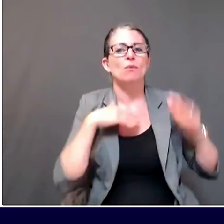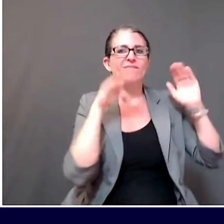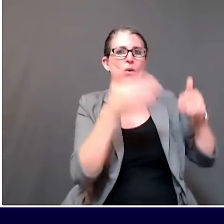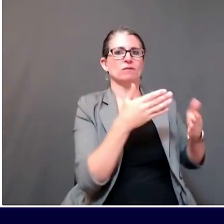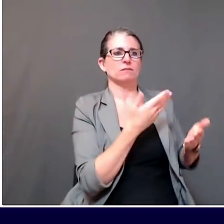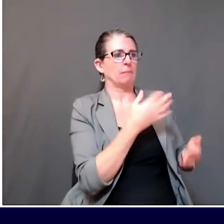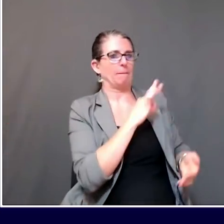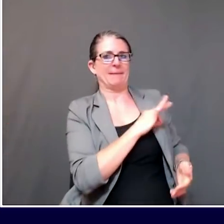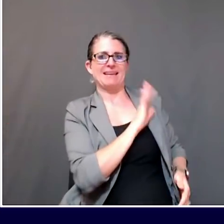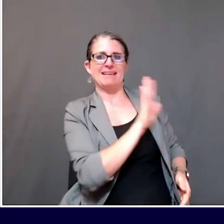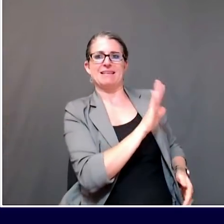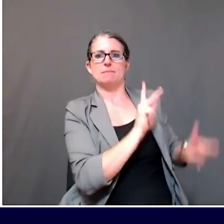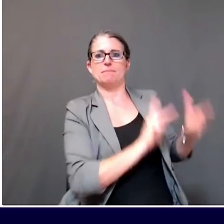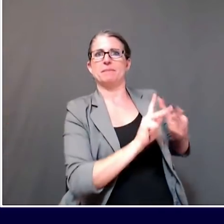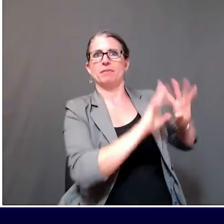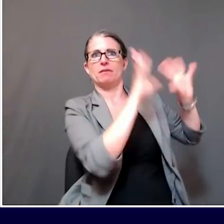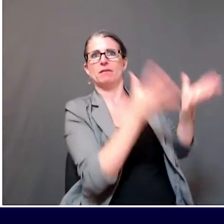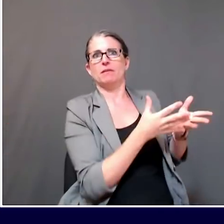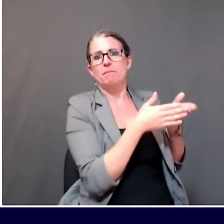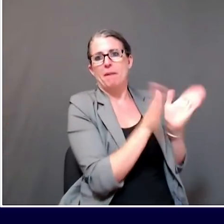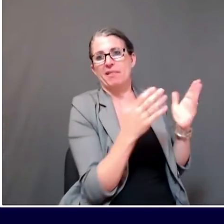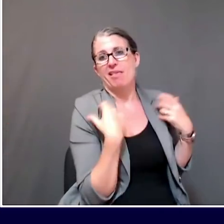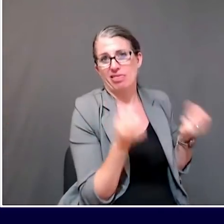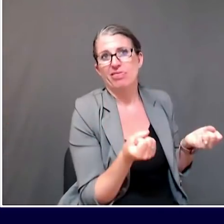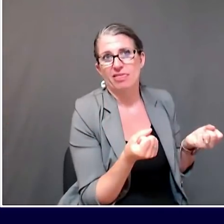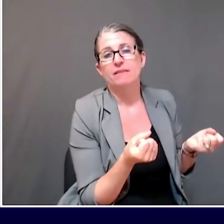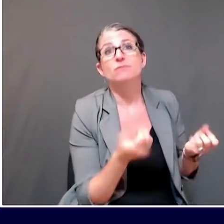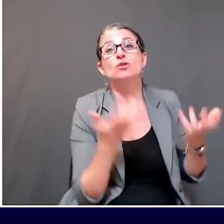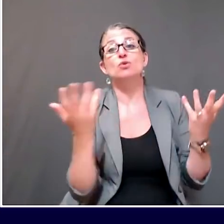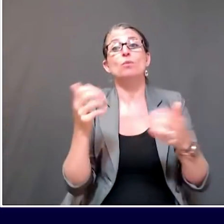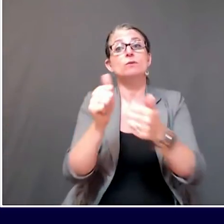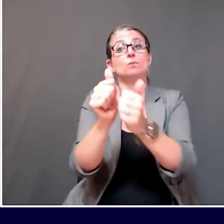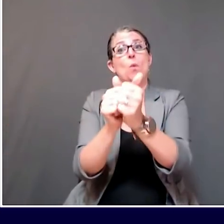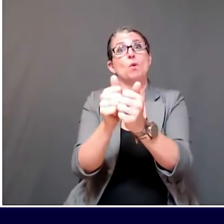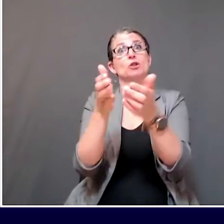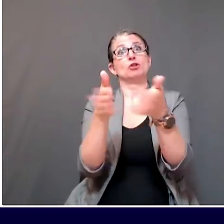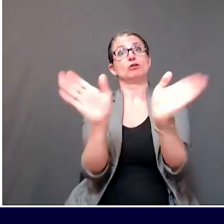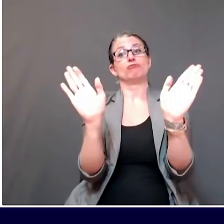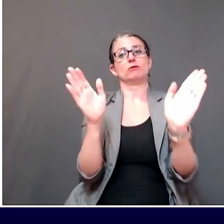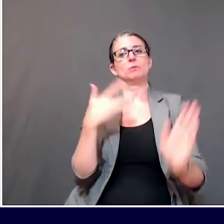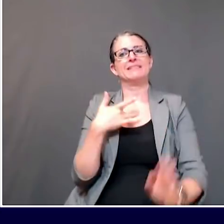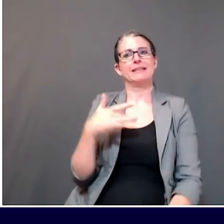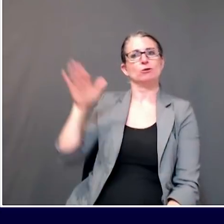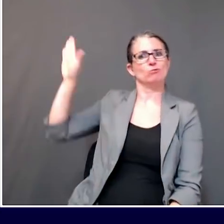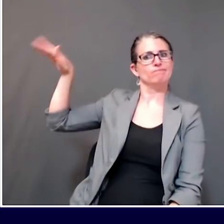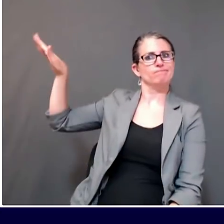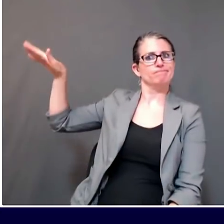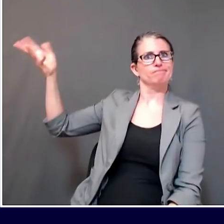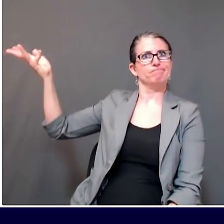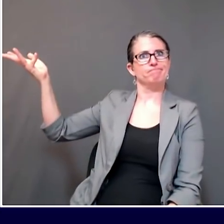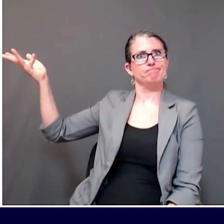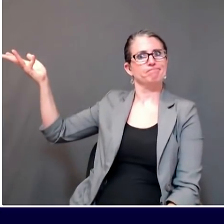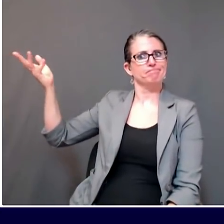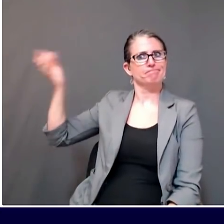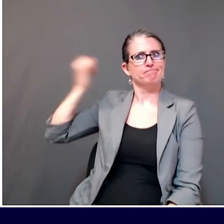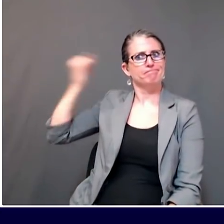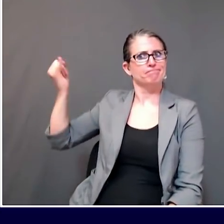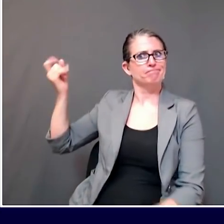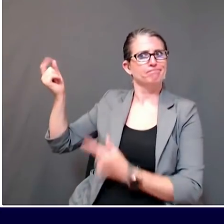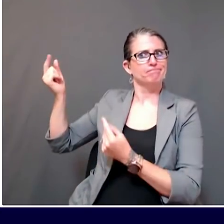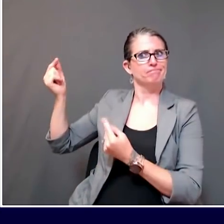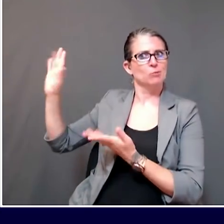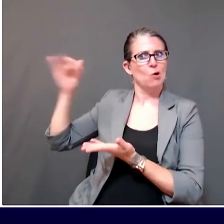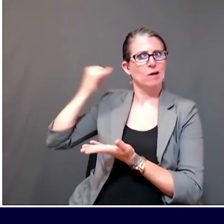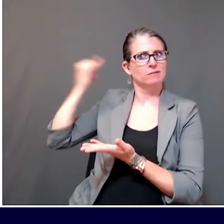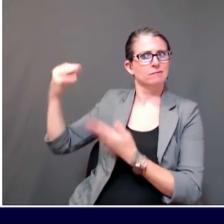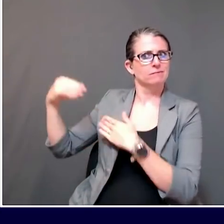something that we do point people to the right types of guidelines. There are US CDC guidelines on many different types of sport activity, but